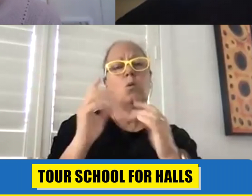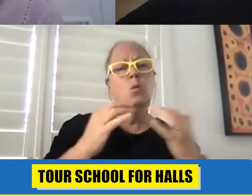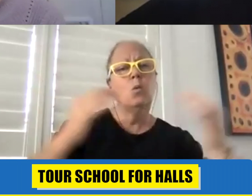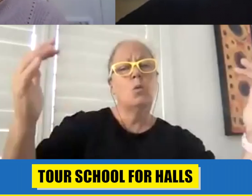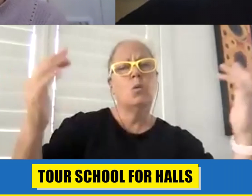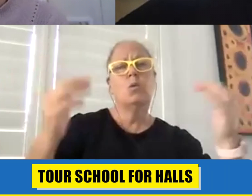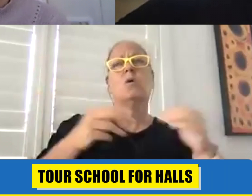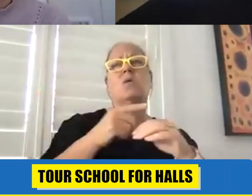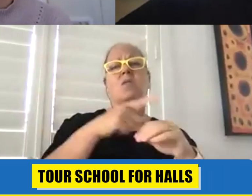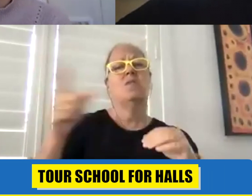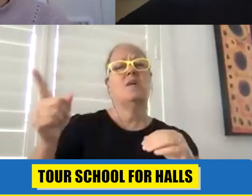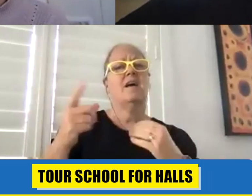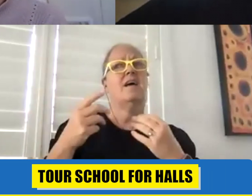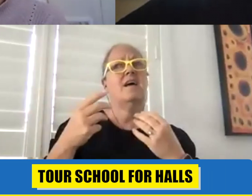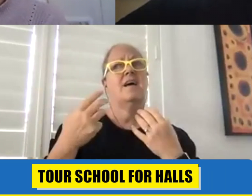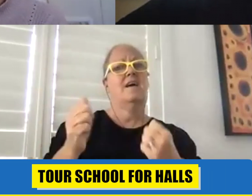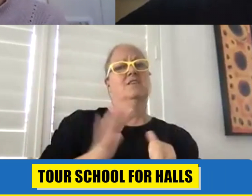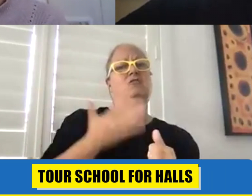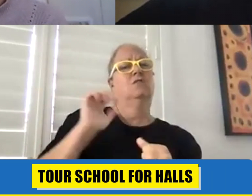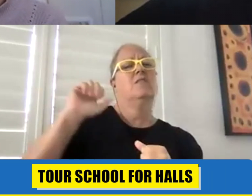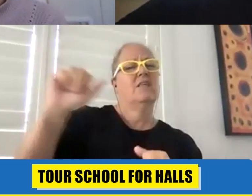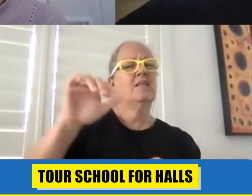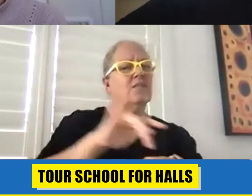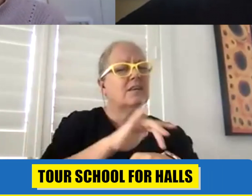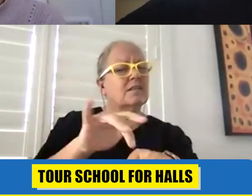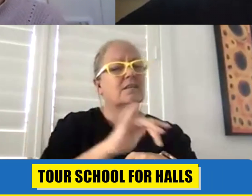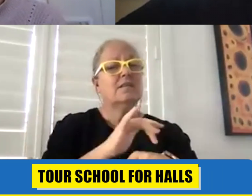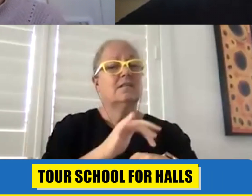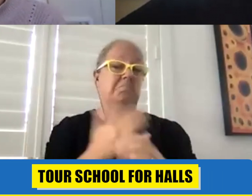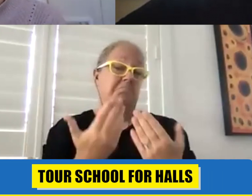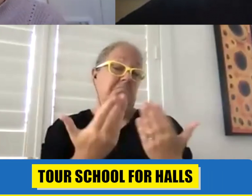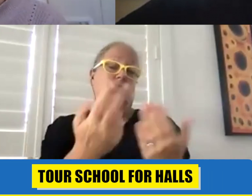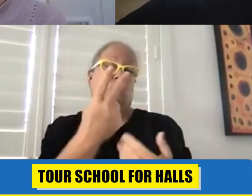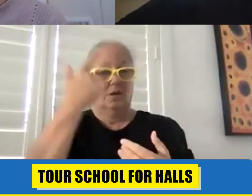they've attracted. So, yeah, there's two ideas.